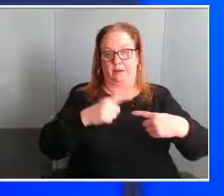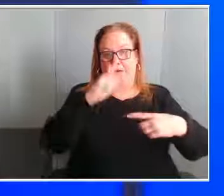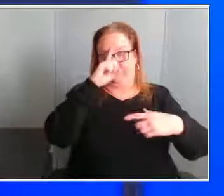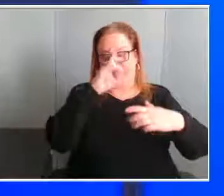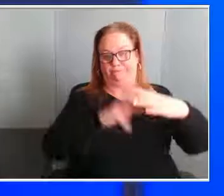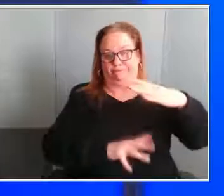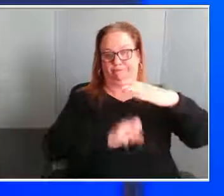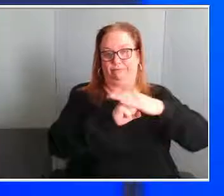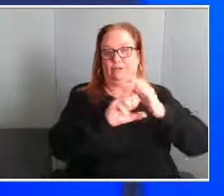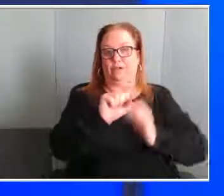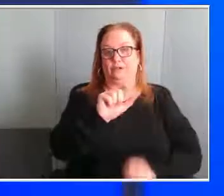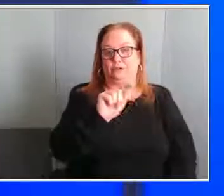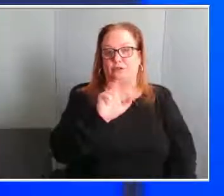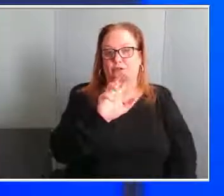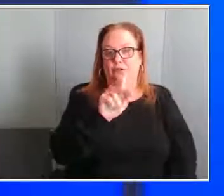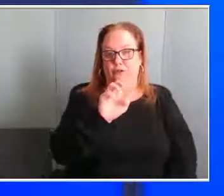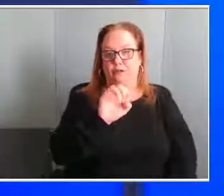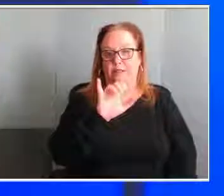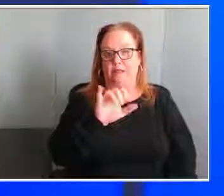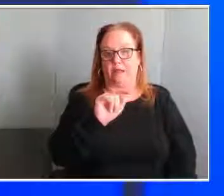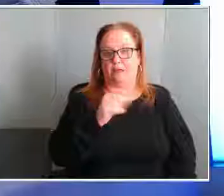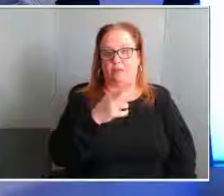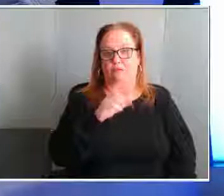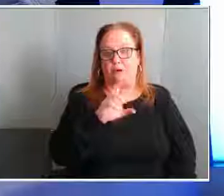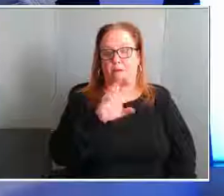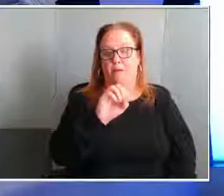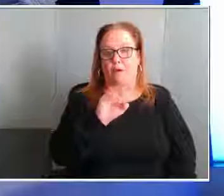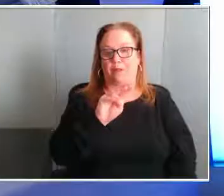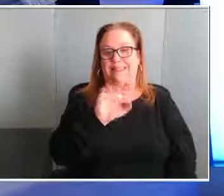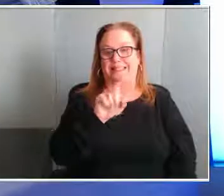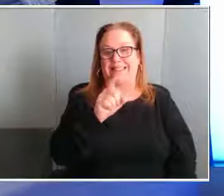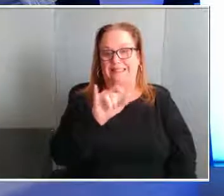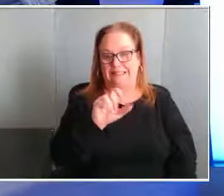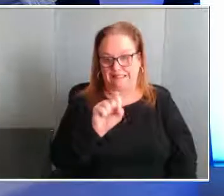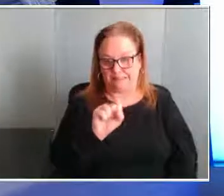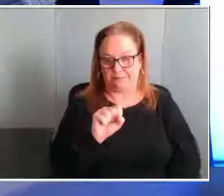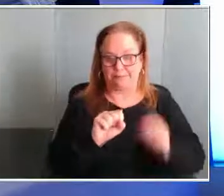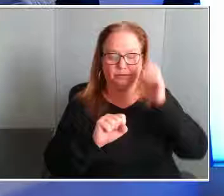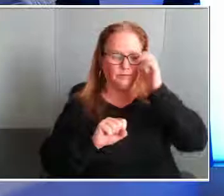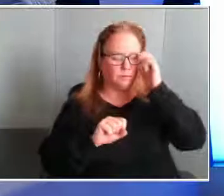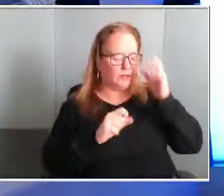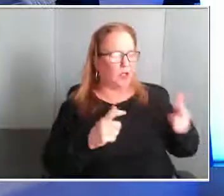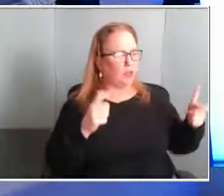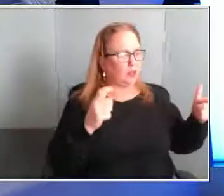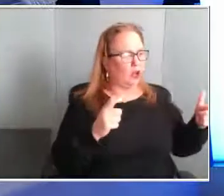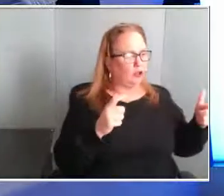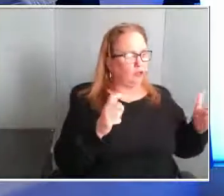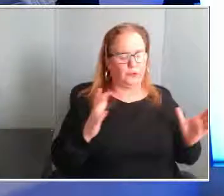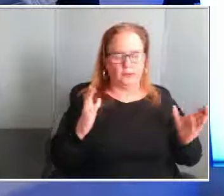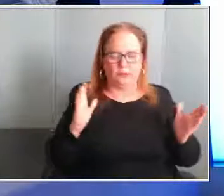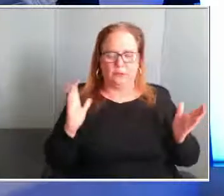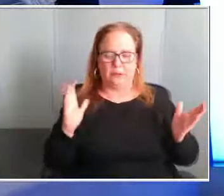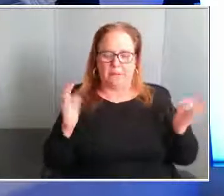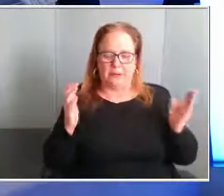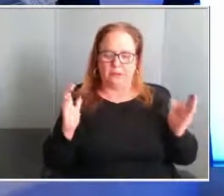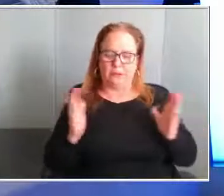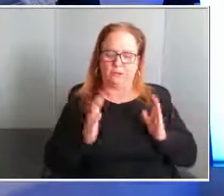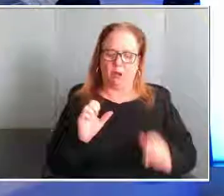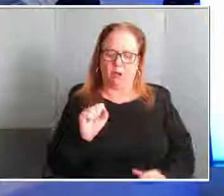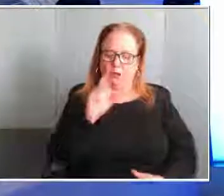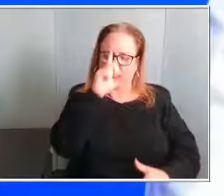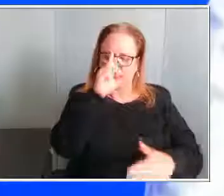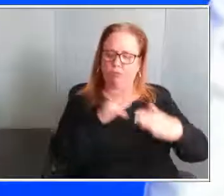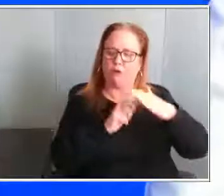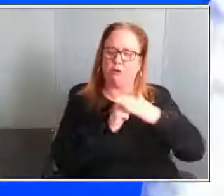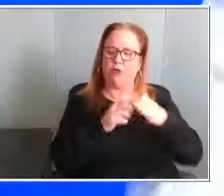is thrombolysis. Okay, so talk to me, what's a large stroke versus a small stroke? So a large stroke,